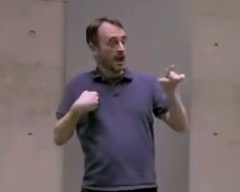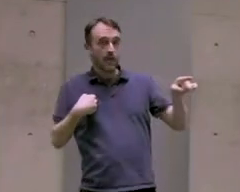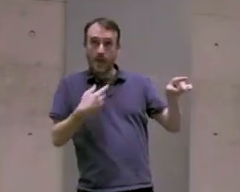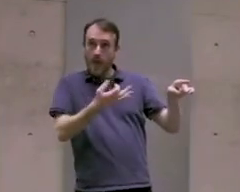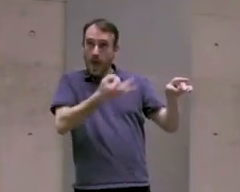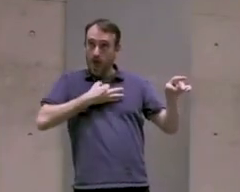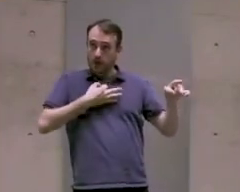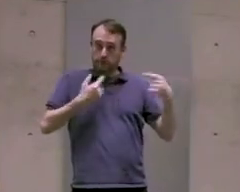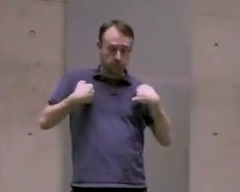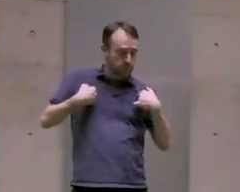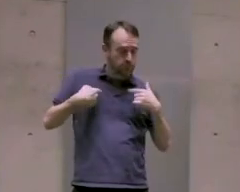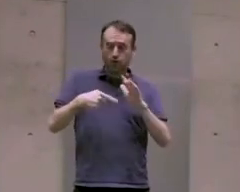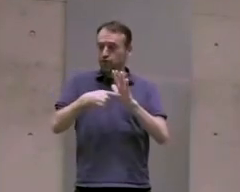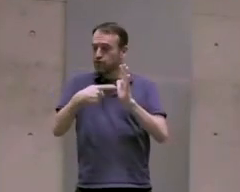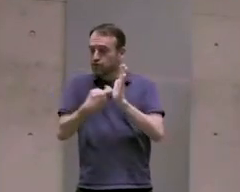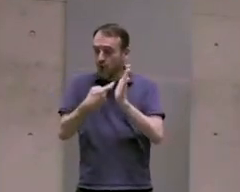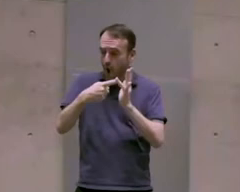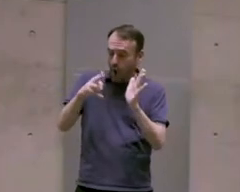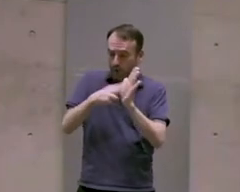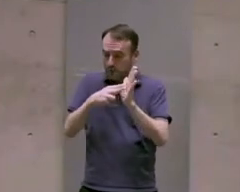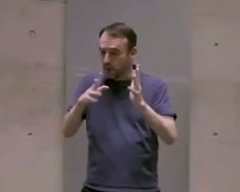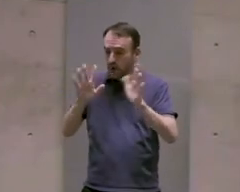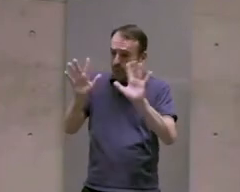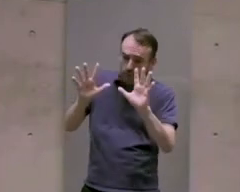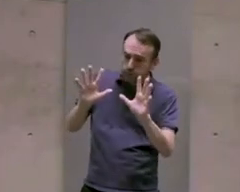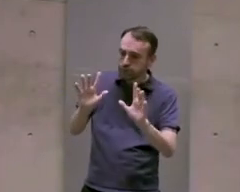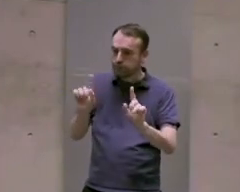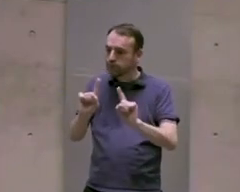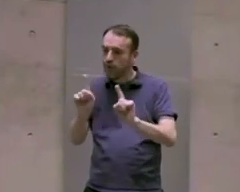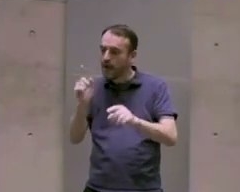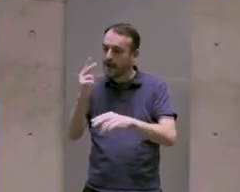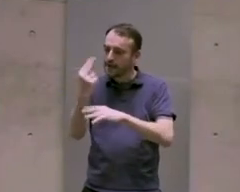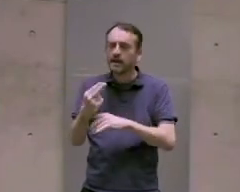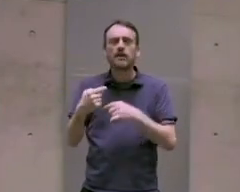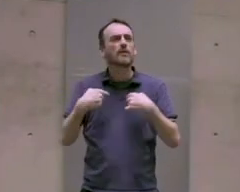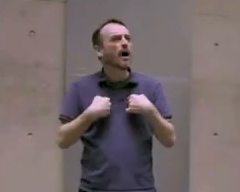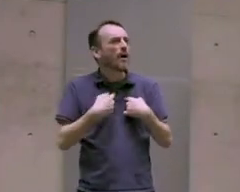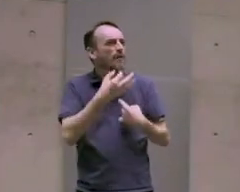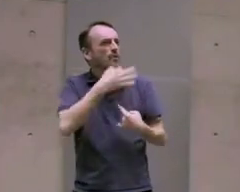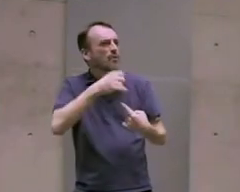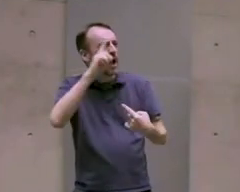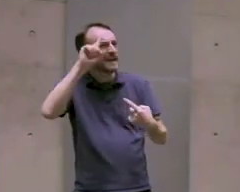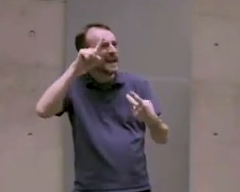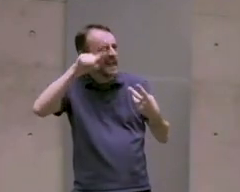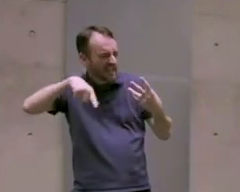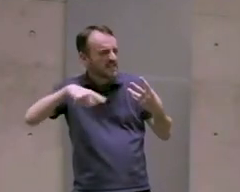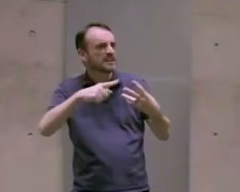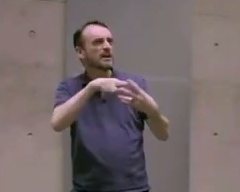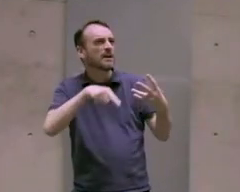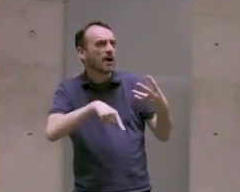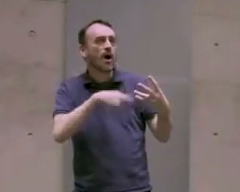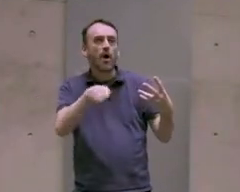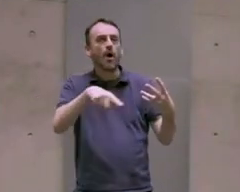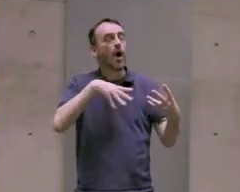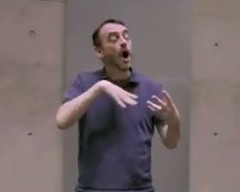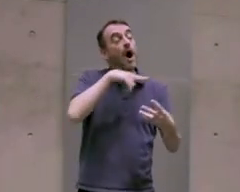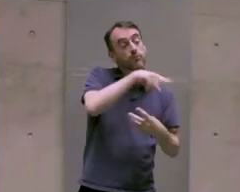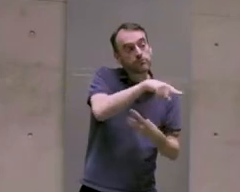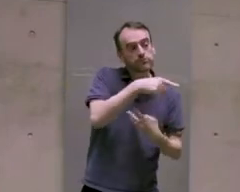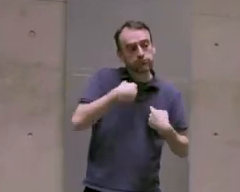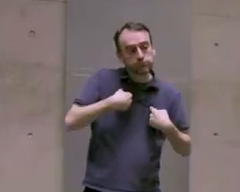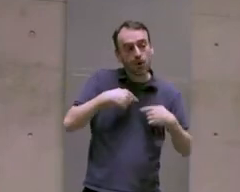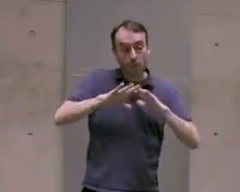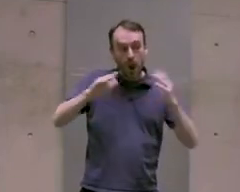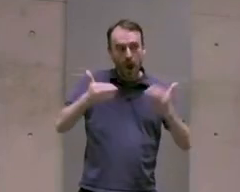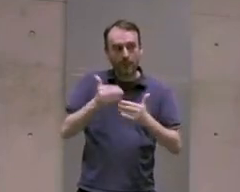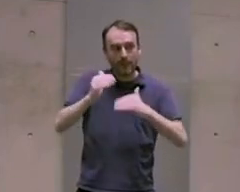Tron? And I had some weird ideas. But I think for me, it was very much like, I want to do world building. I want to kind